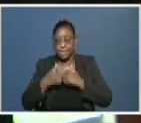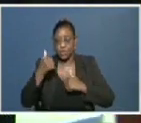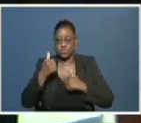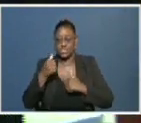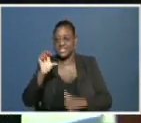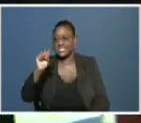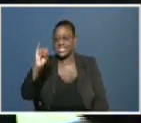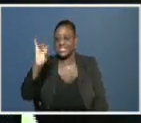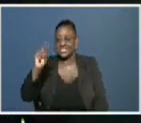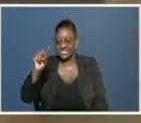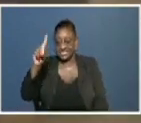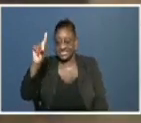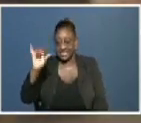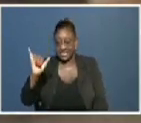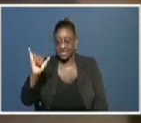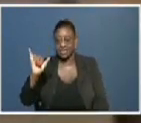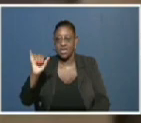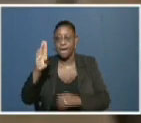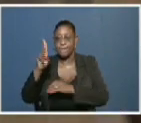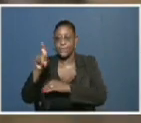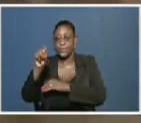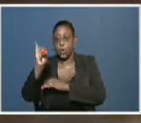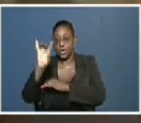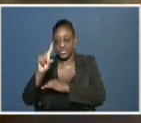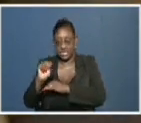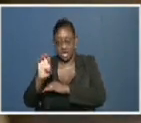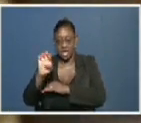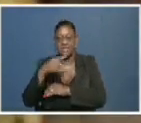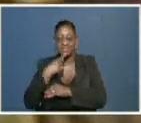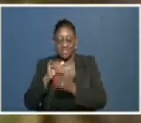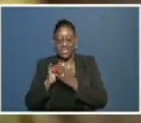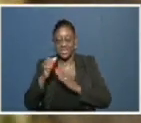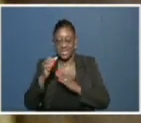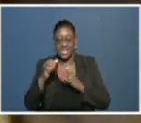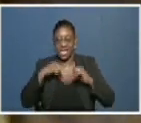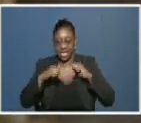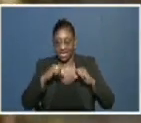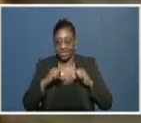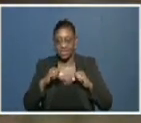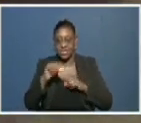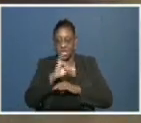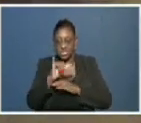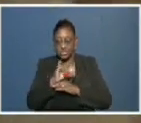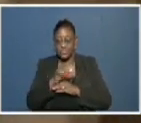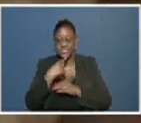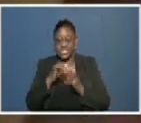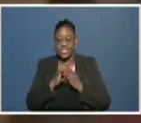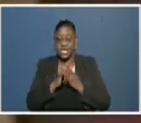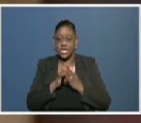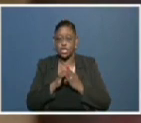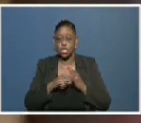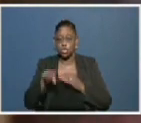Sydney Poitier production. Burrows says that sharing Bahamian culture in the form of art is important in really showing